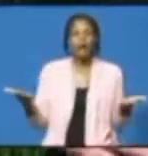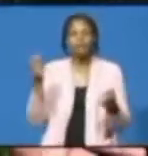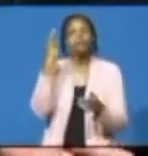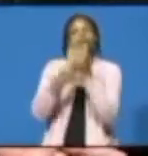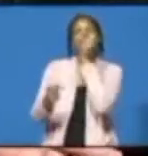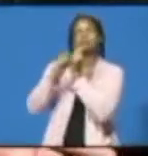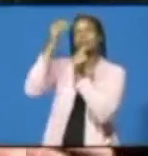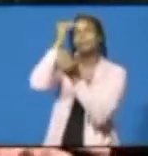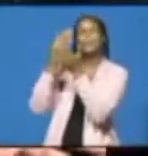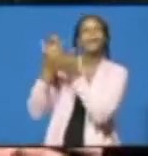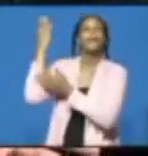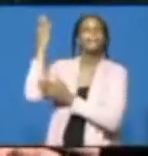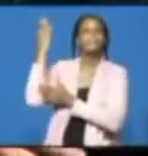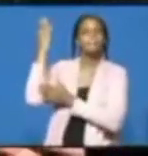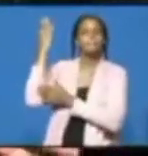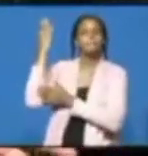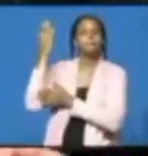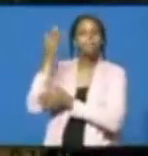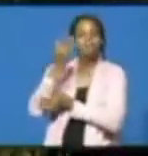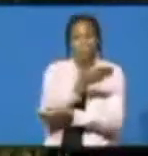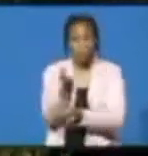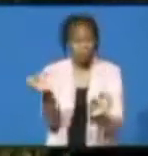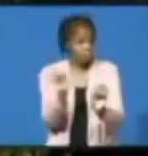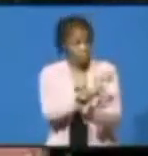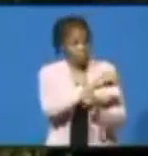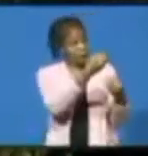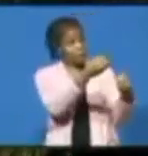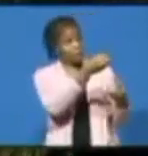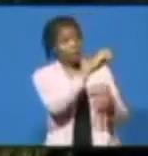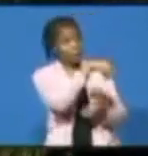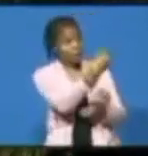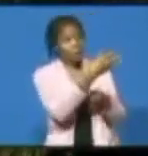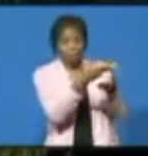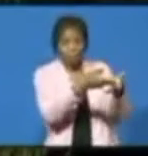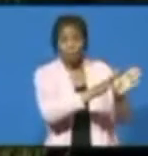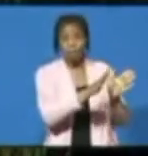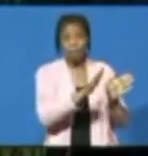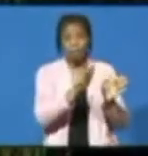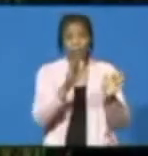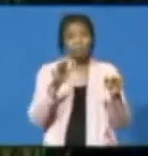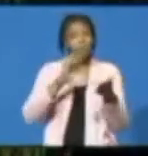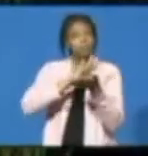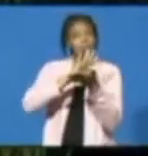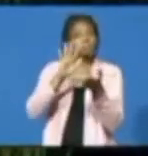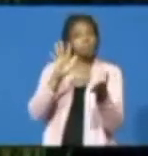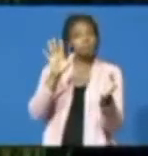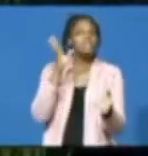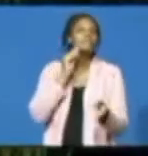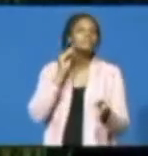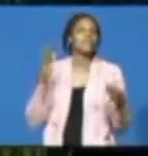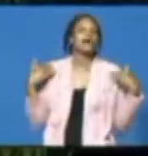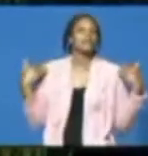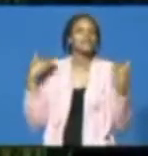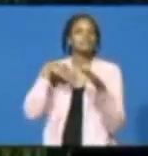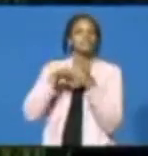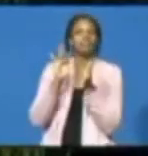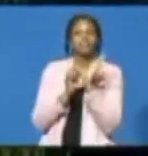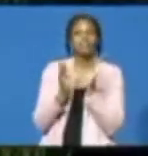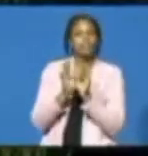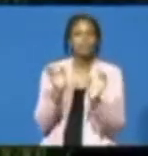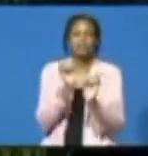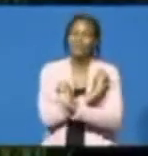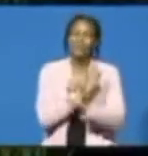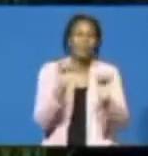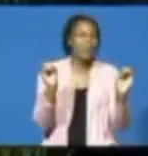obey. But there is no other way to be happy in Jesus. No longer should you drink from